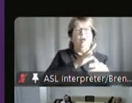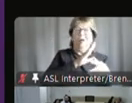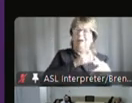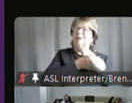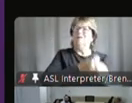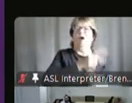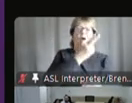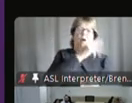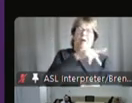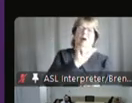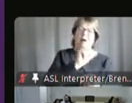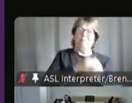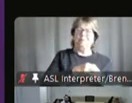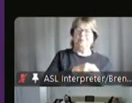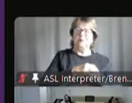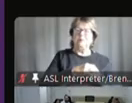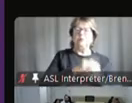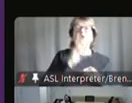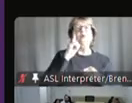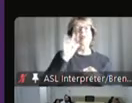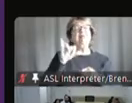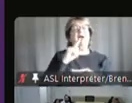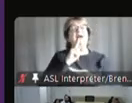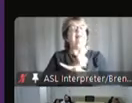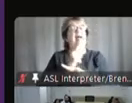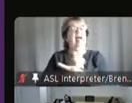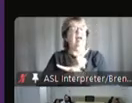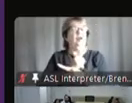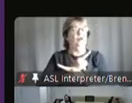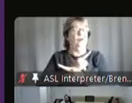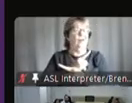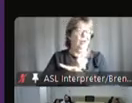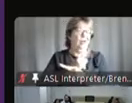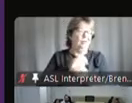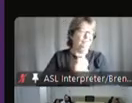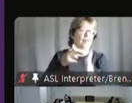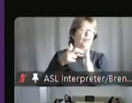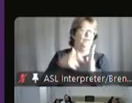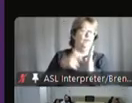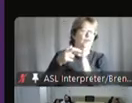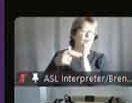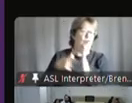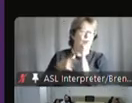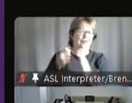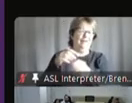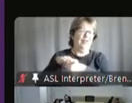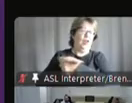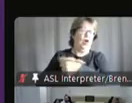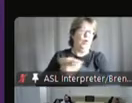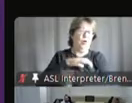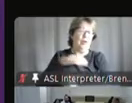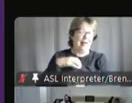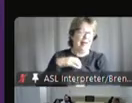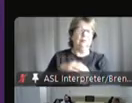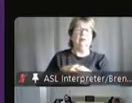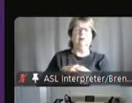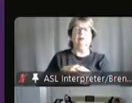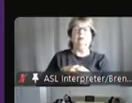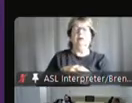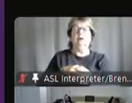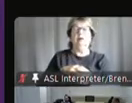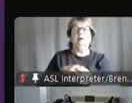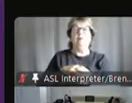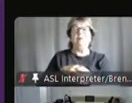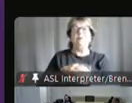And we think that this is accurate given the kind of rules of the local councils, both in terms of the